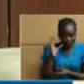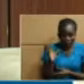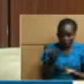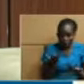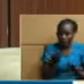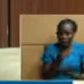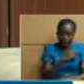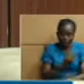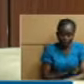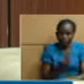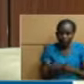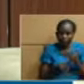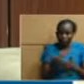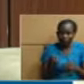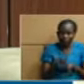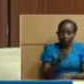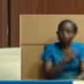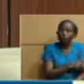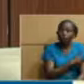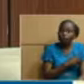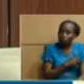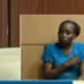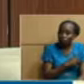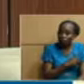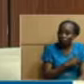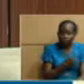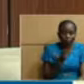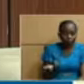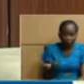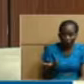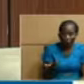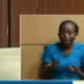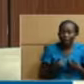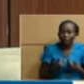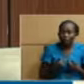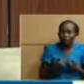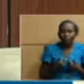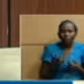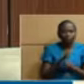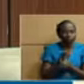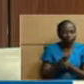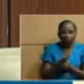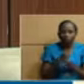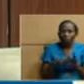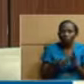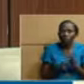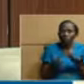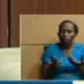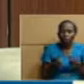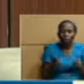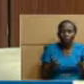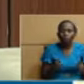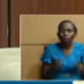have gone to healthcare and the hospitals, and the way they bill you. Actually, they hold, you saw incidences where people have been, you know, corpses have